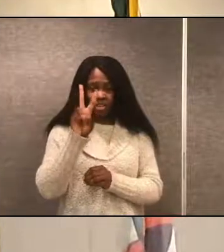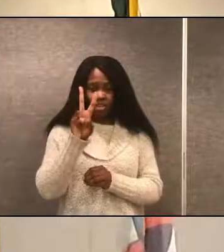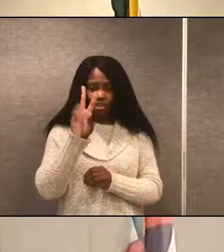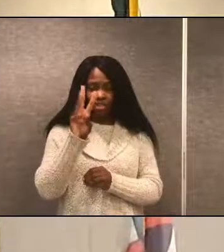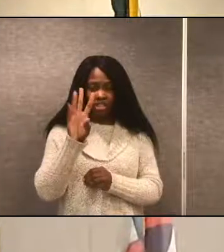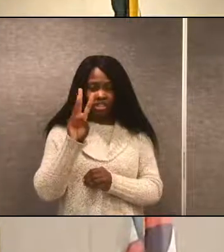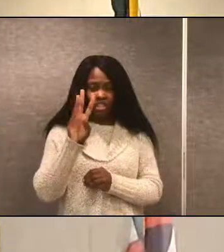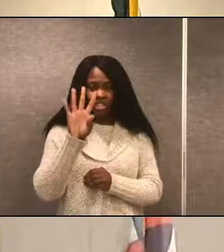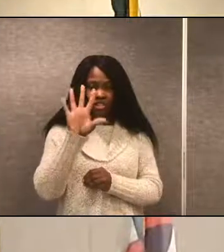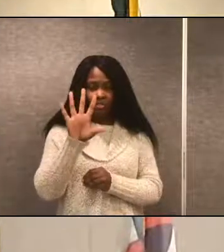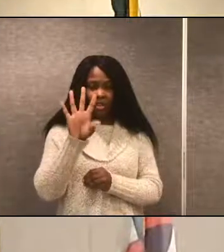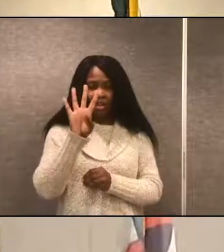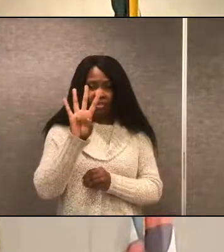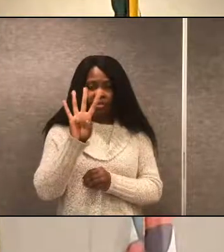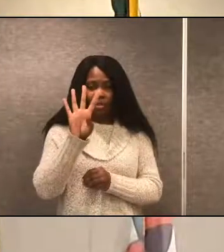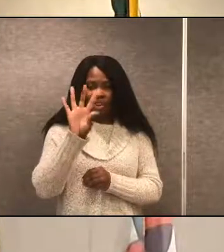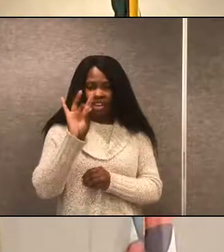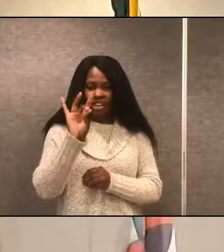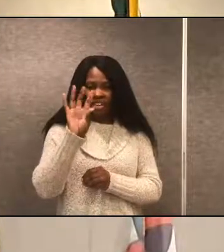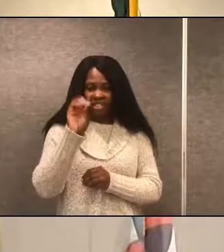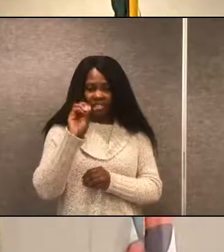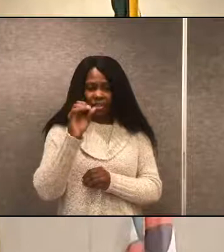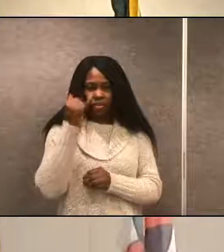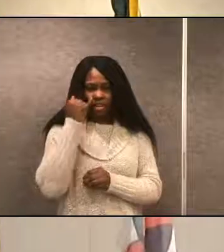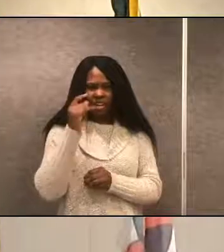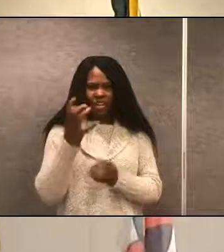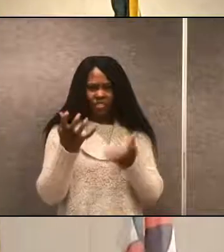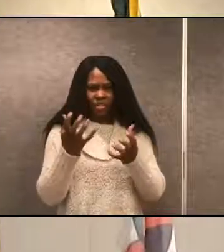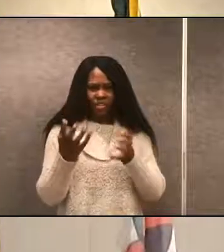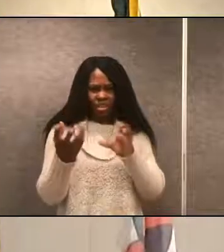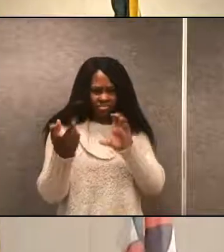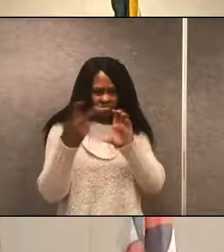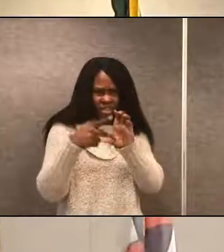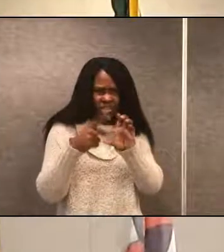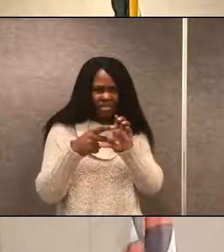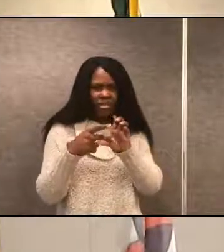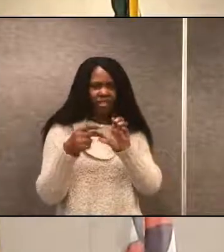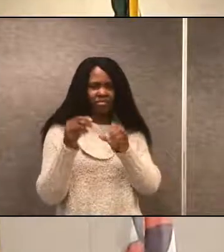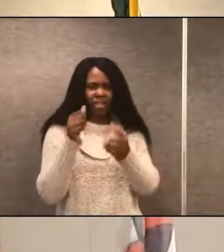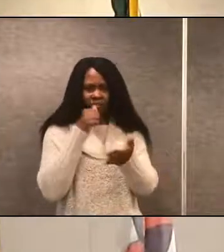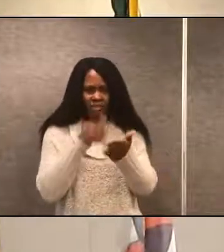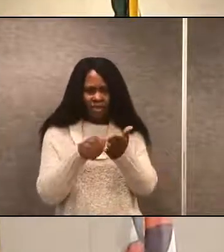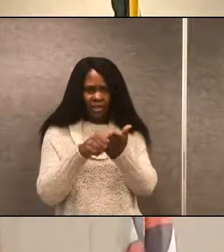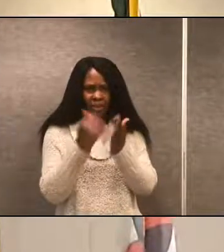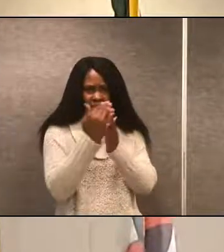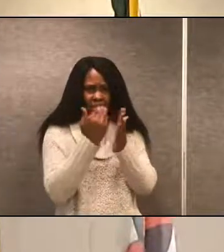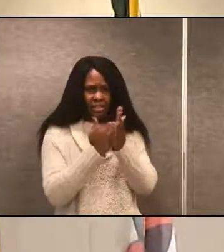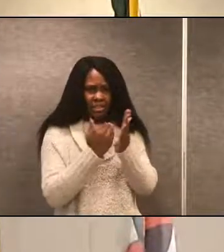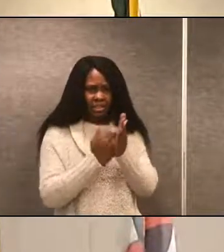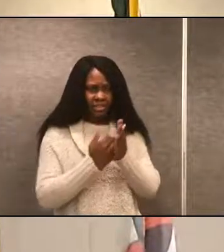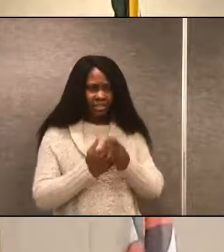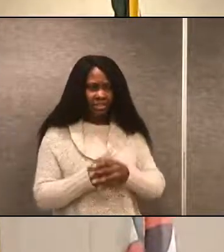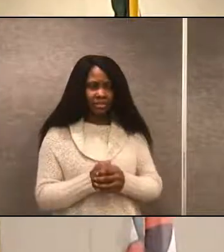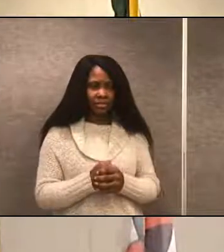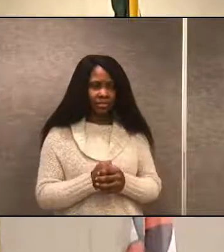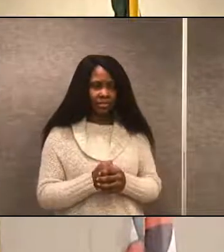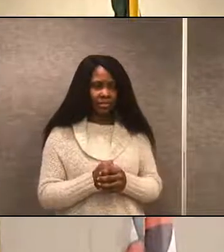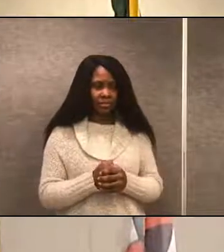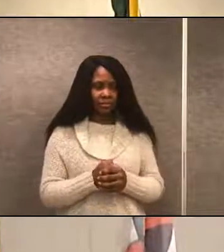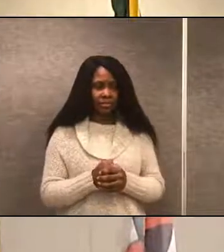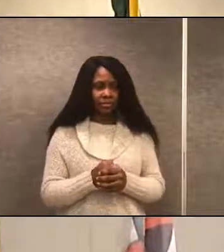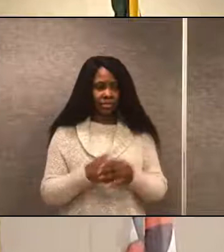973-266-5480 if you'd like to join our mailing list as well. And Mayor, if it's okay, I'd like to turn it over to Victor Yes, I was going to say